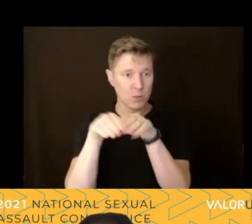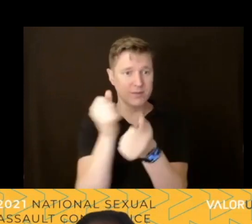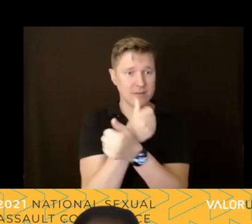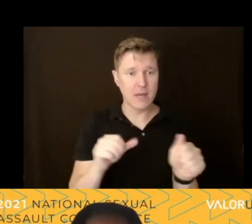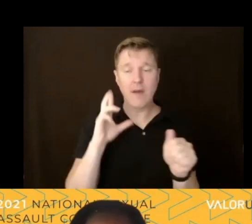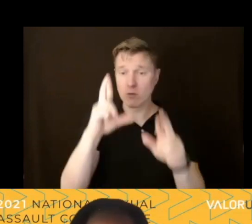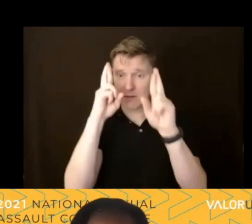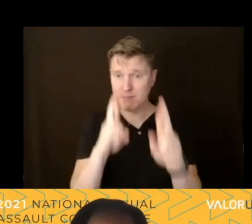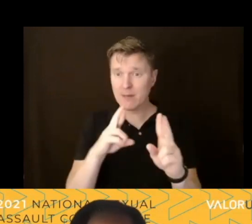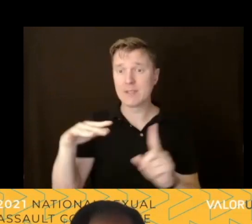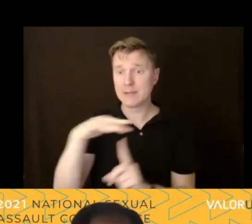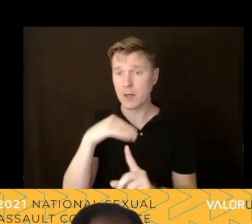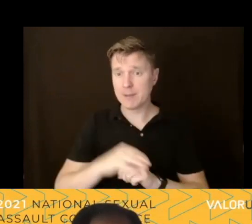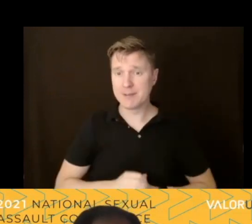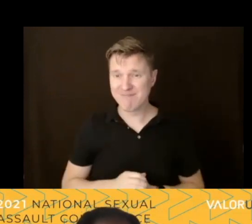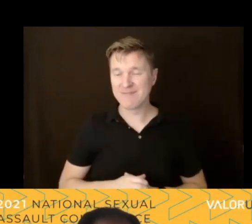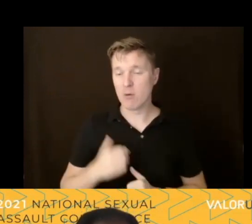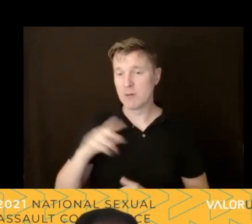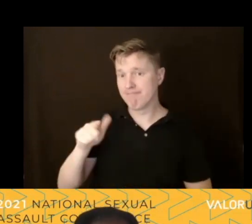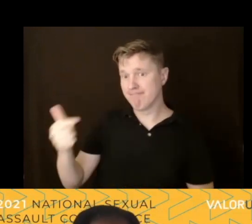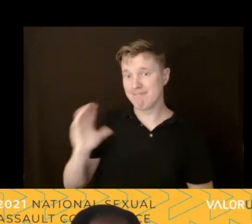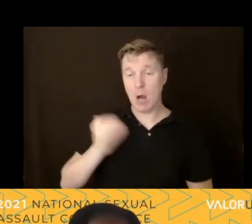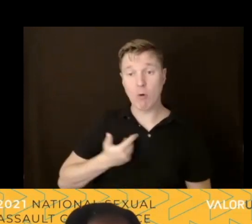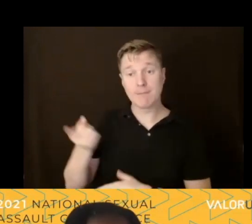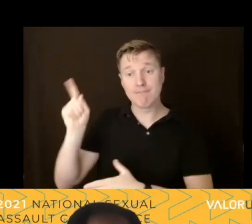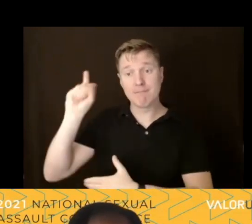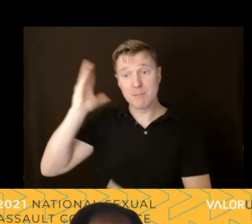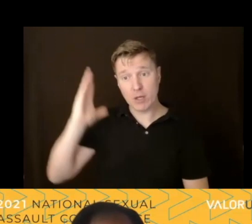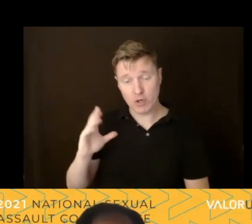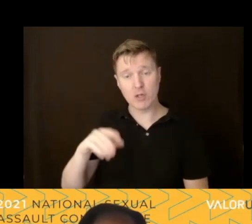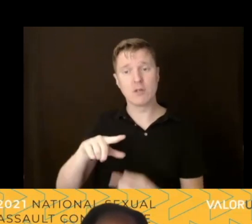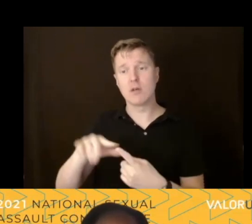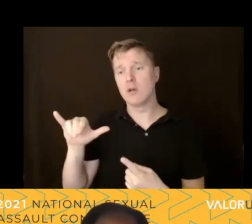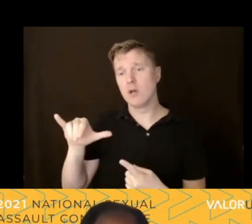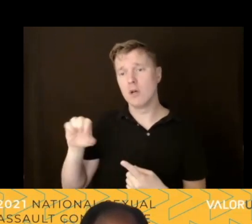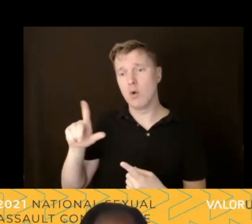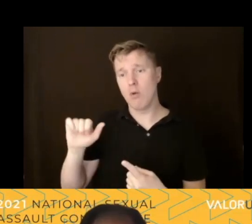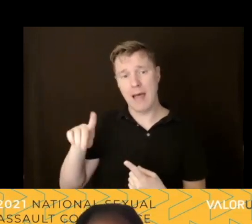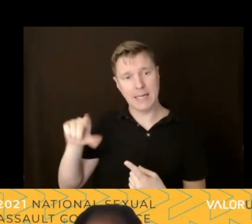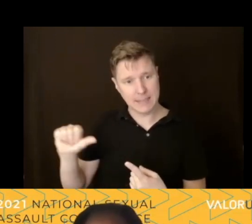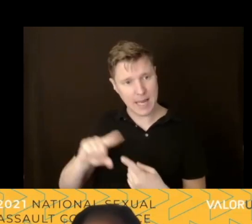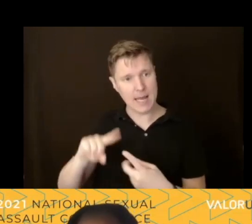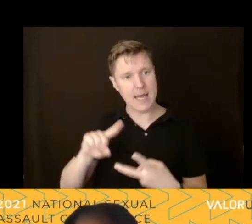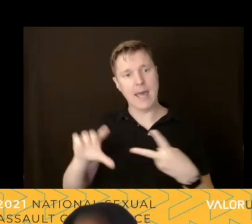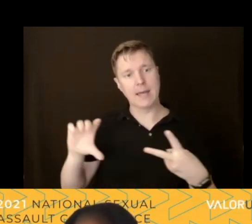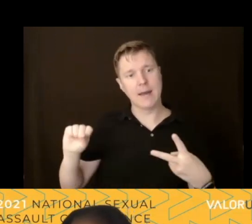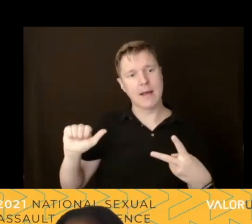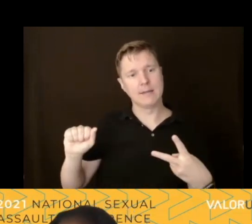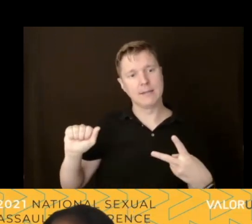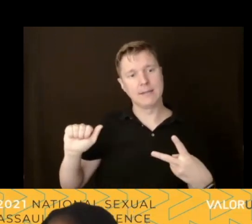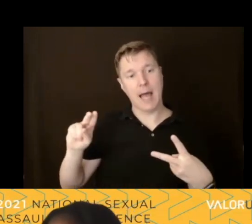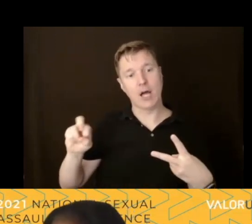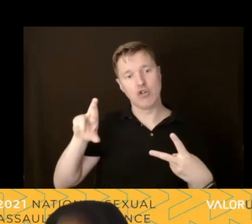our presenters for today, Yolanda Edrington from Reliance, and also Sandra Henriquez from